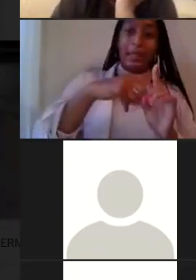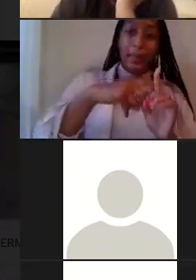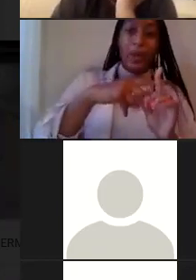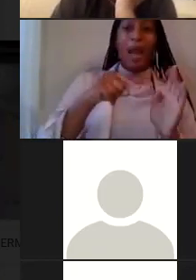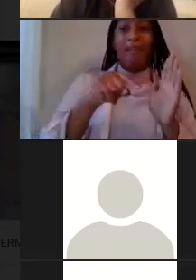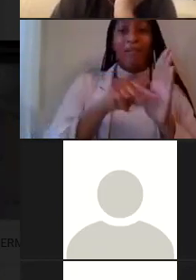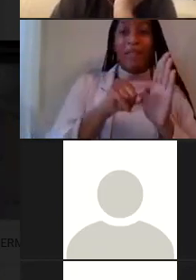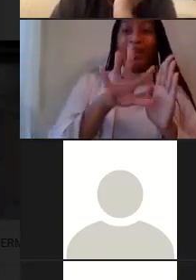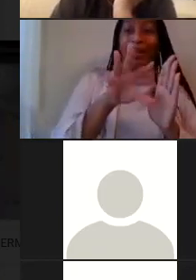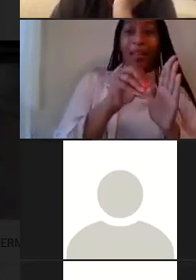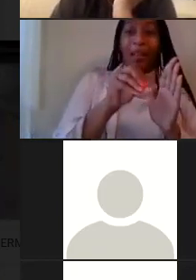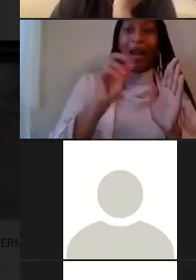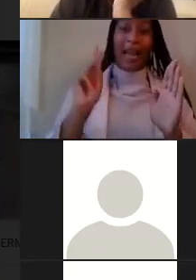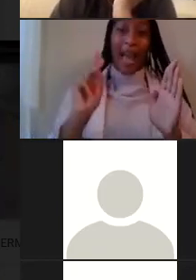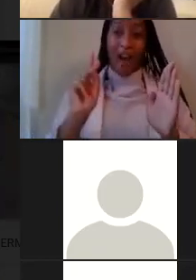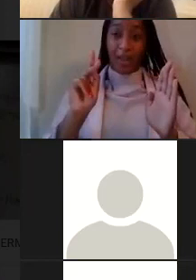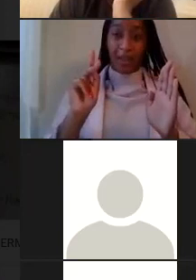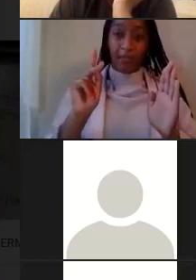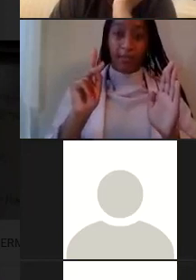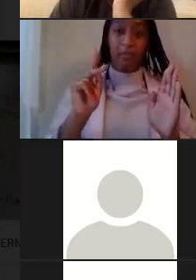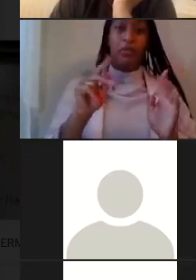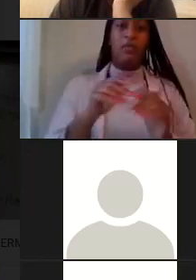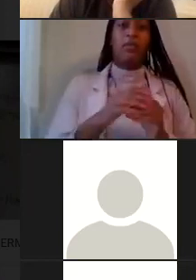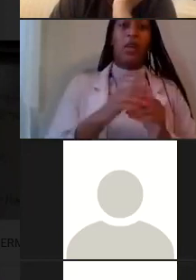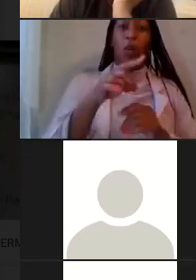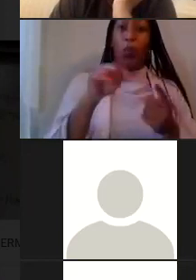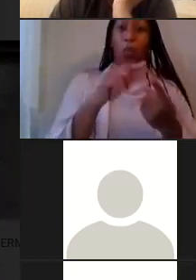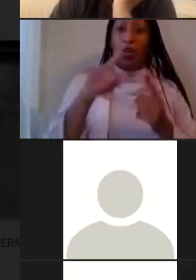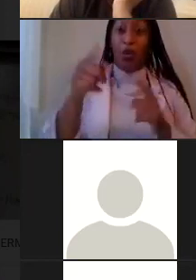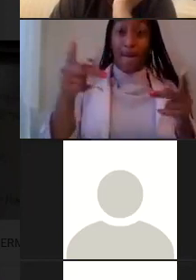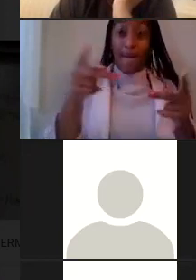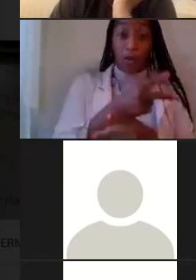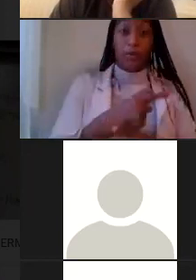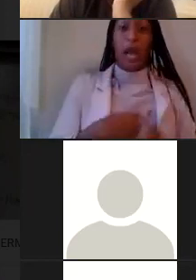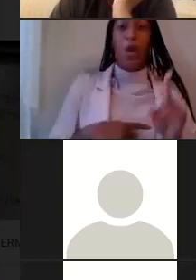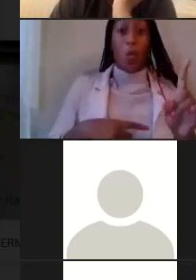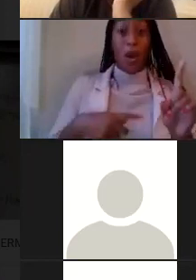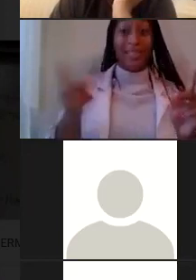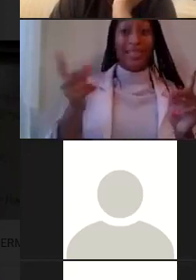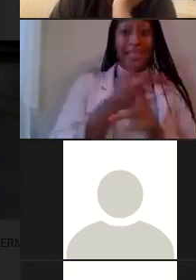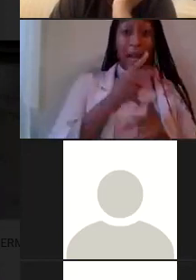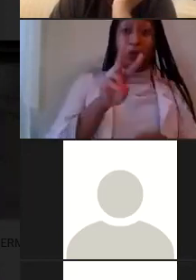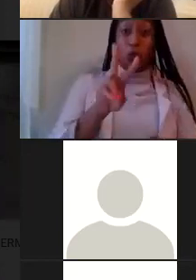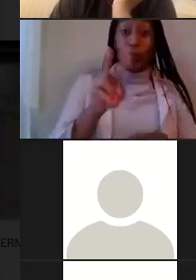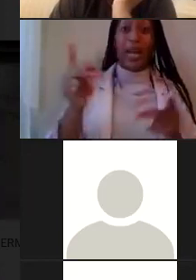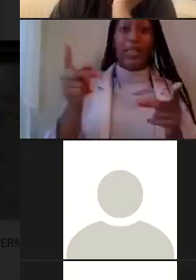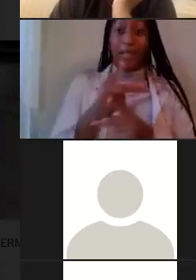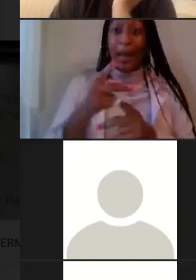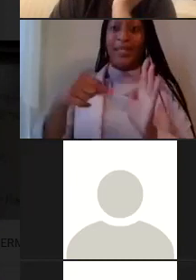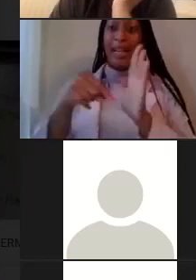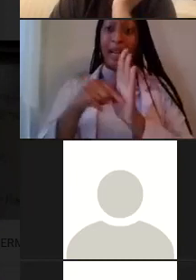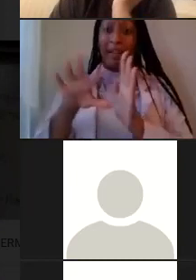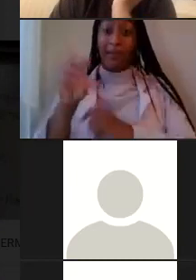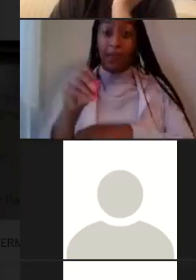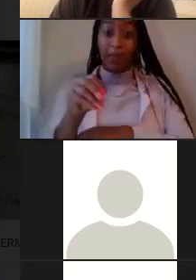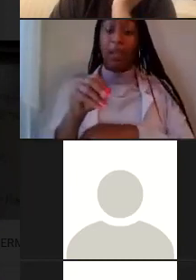we multiply here, we get 1 times 2 times negative 50, negative 100 kilojoules. So